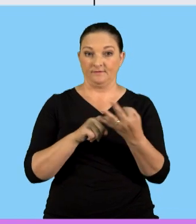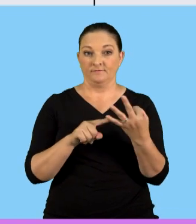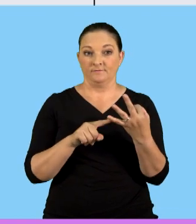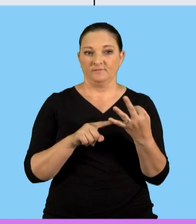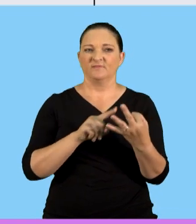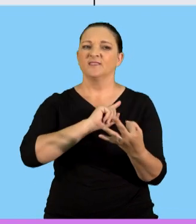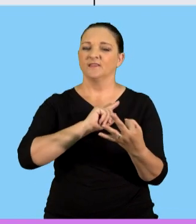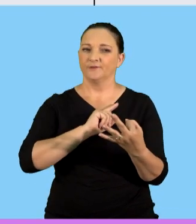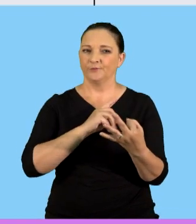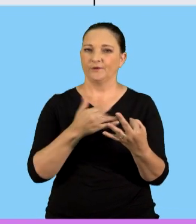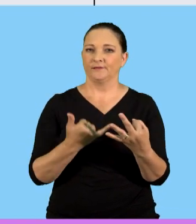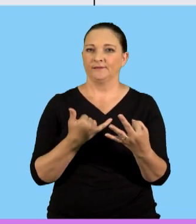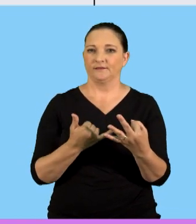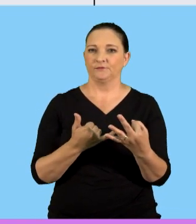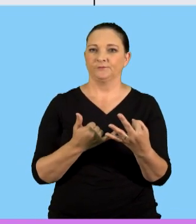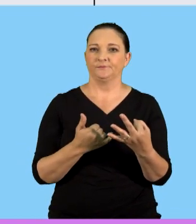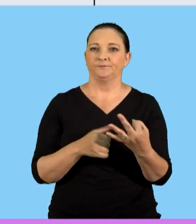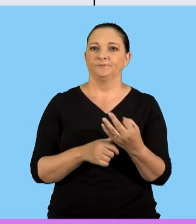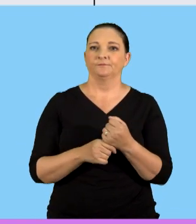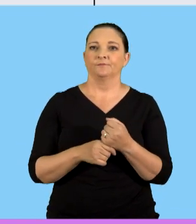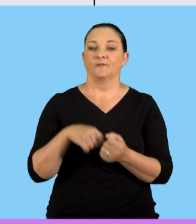she'll eat a total of